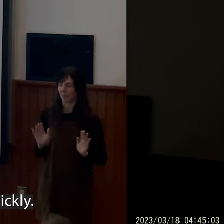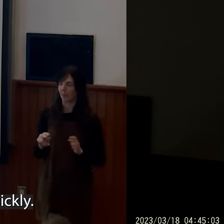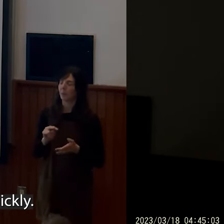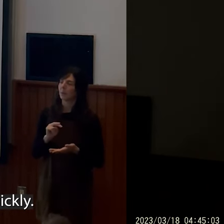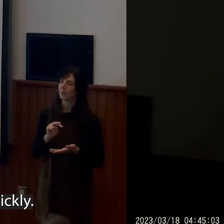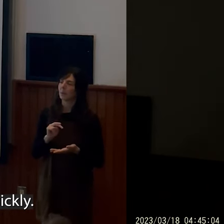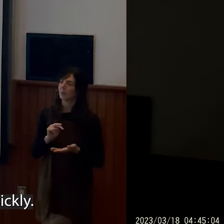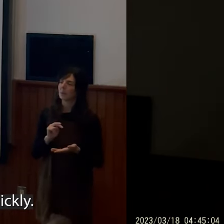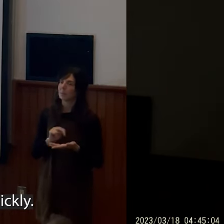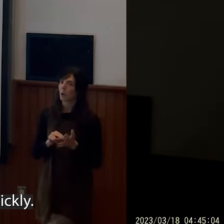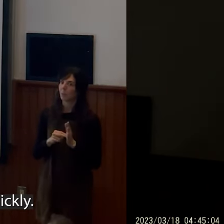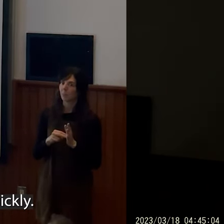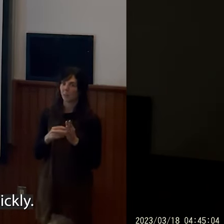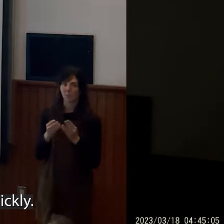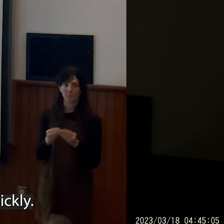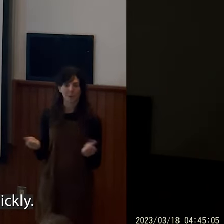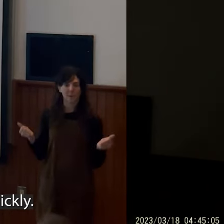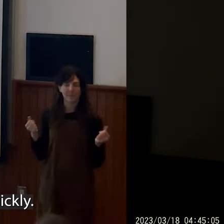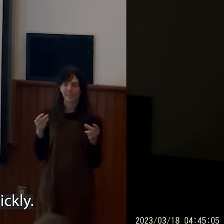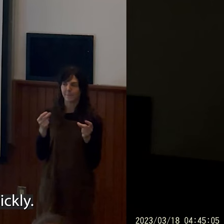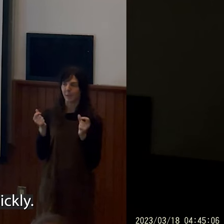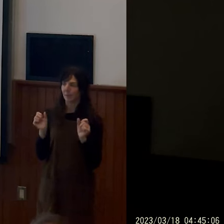grow out of today very quickly.